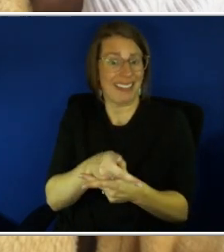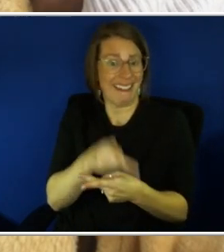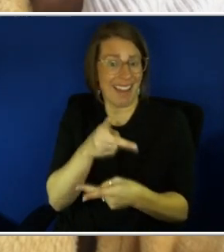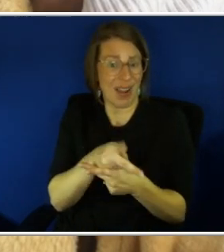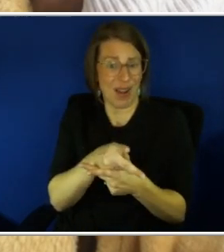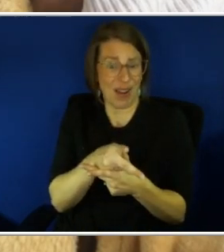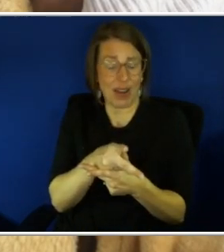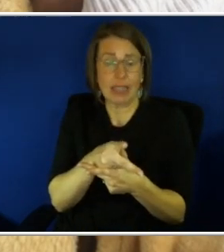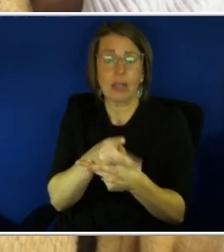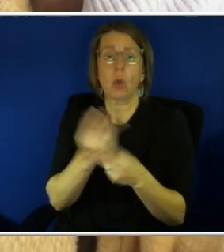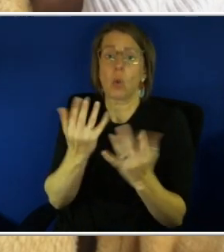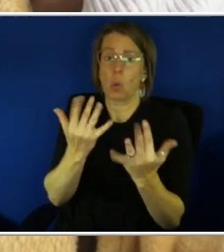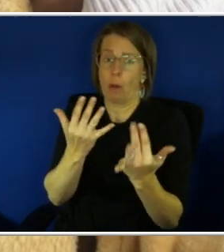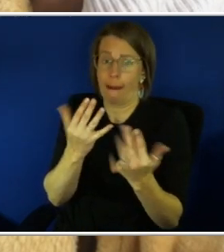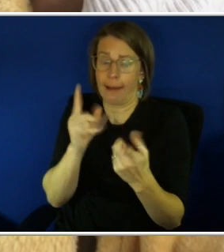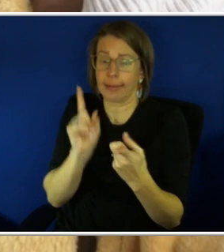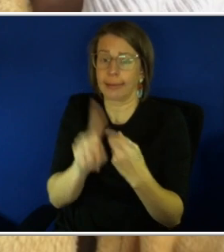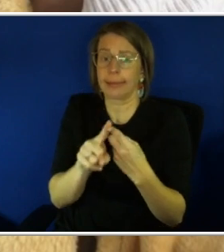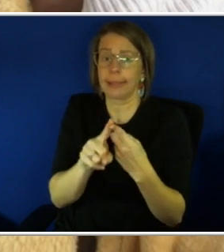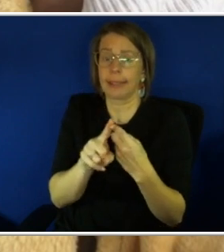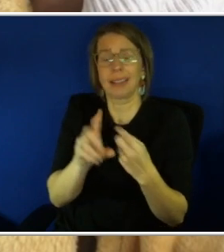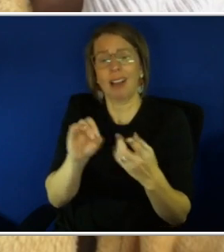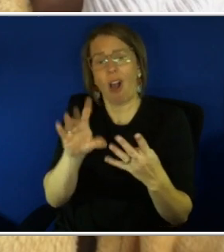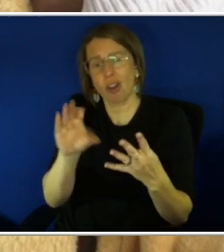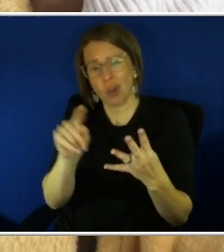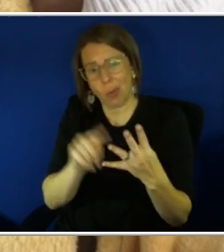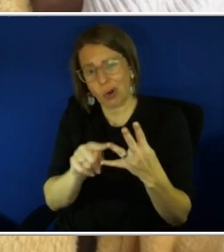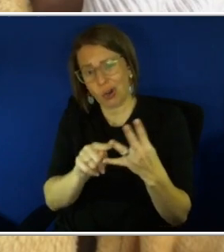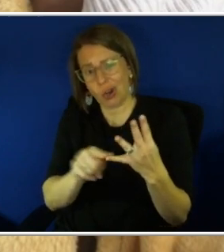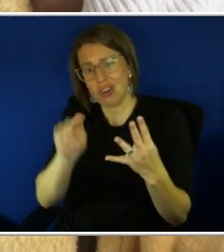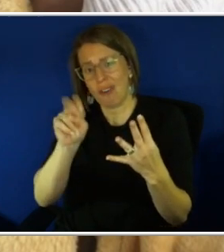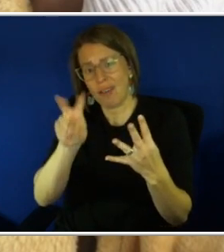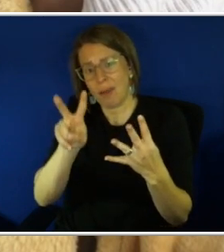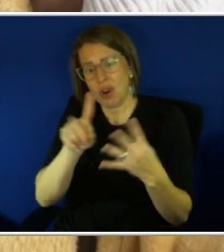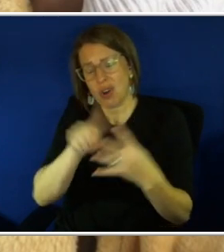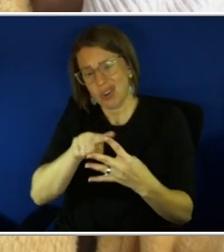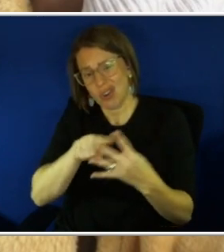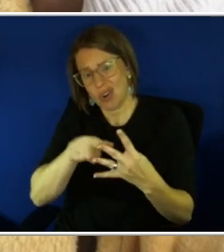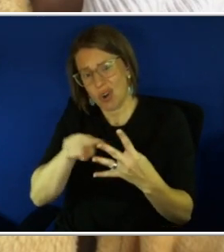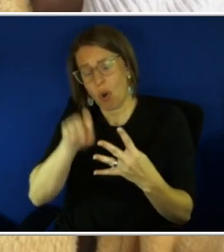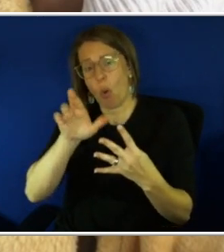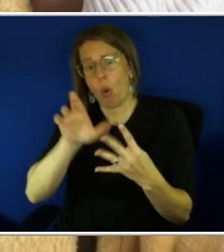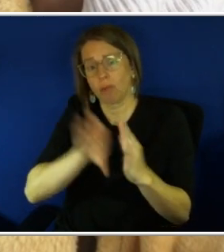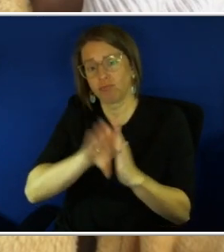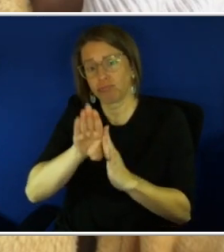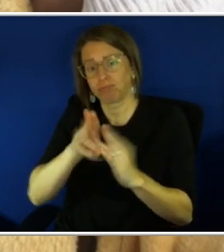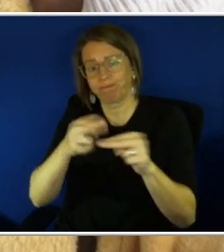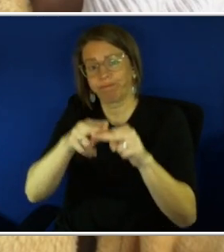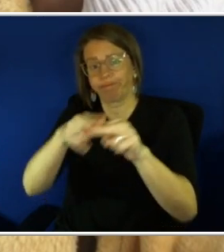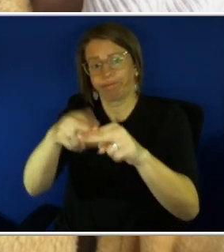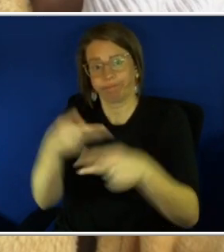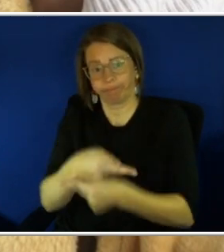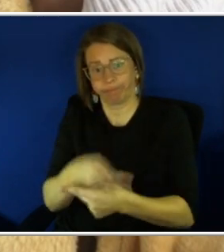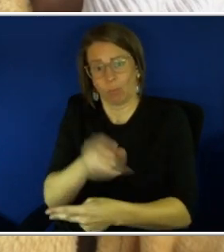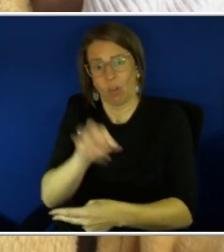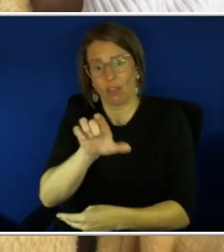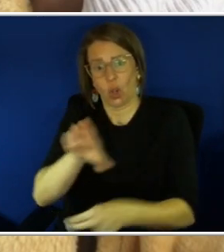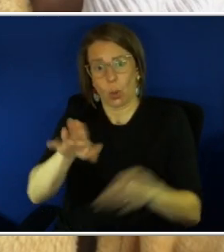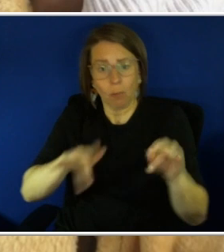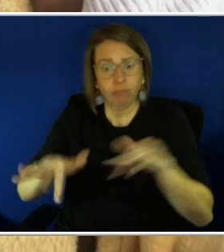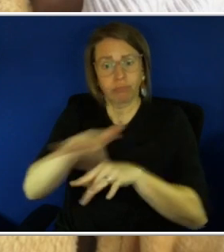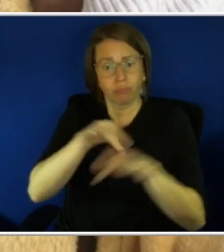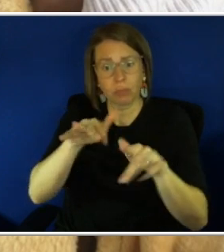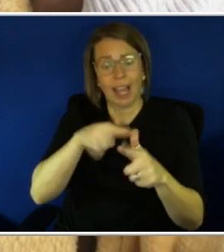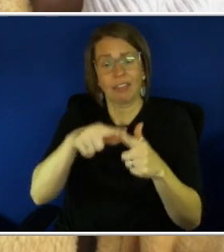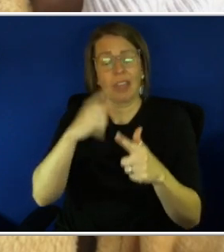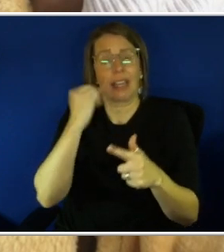we see either late October, early November, or we see an uptick in the influenza activity. And then if we can